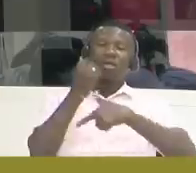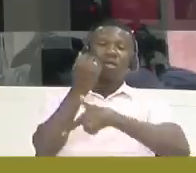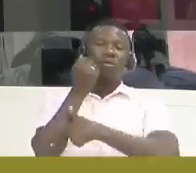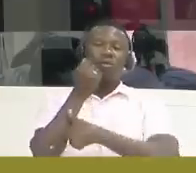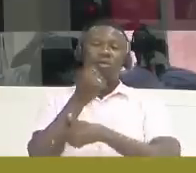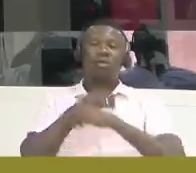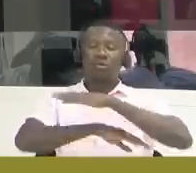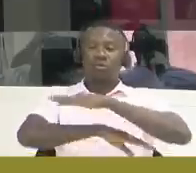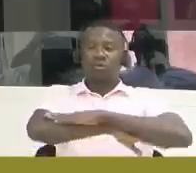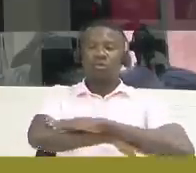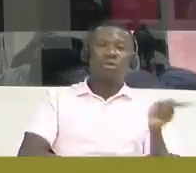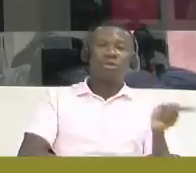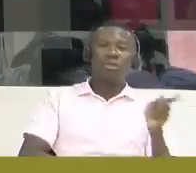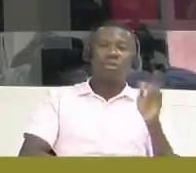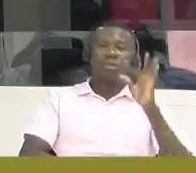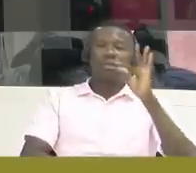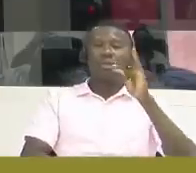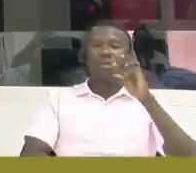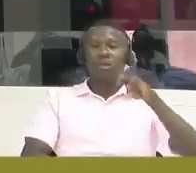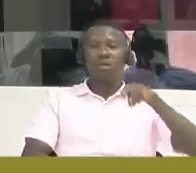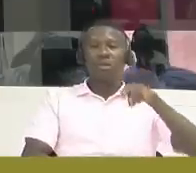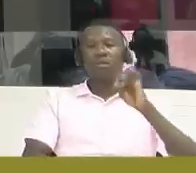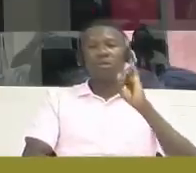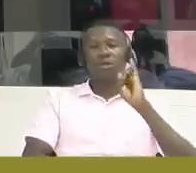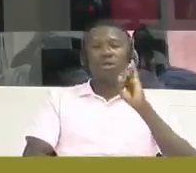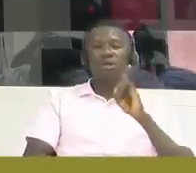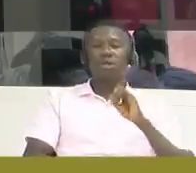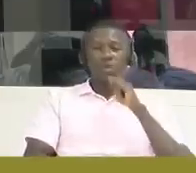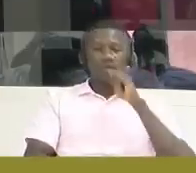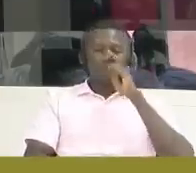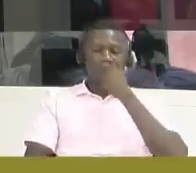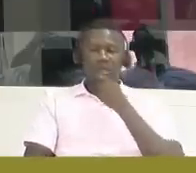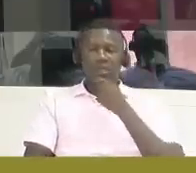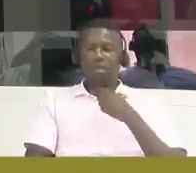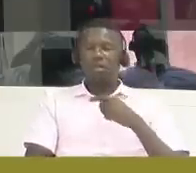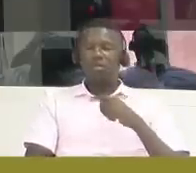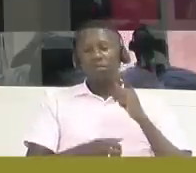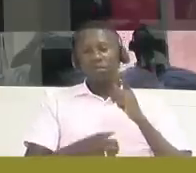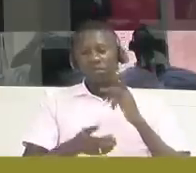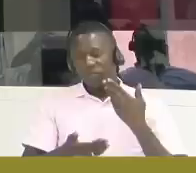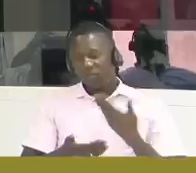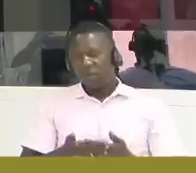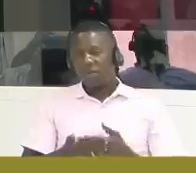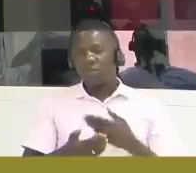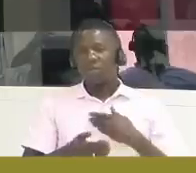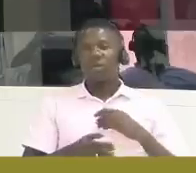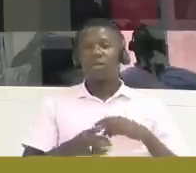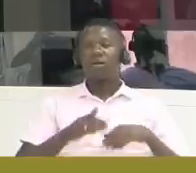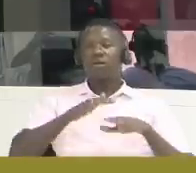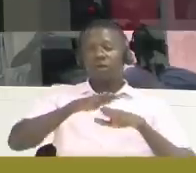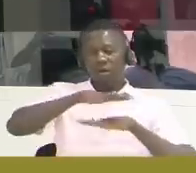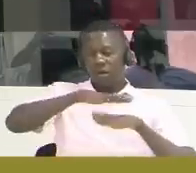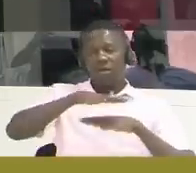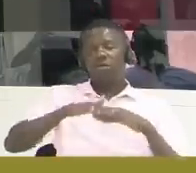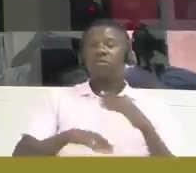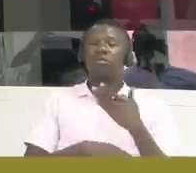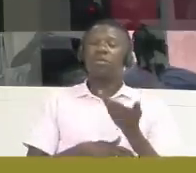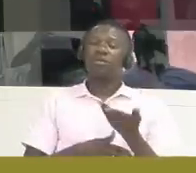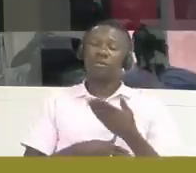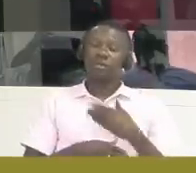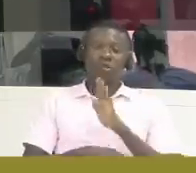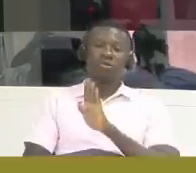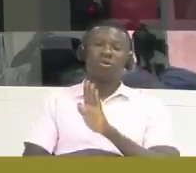And he died immediately. I finished doing the foundation level. I stopped. Then when I started